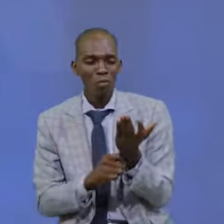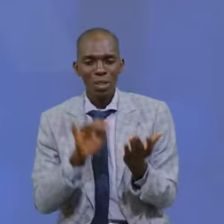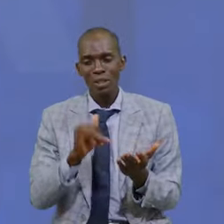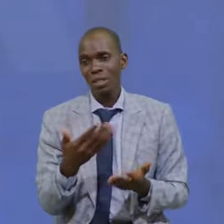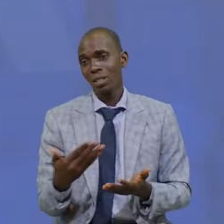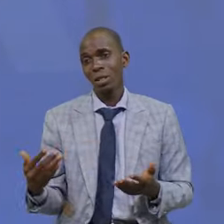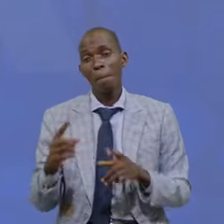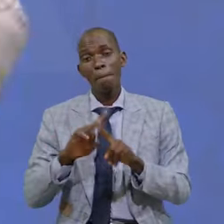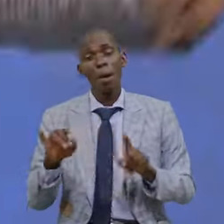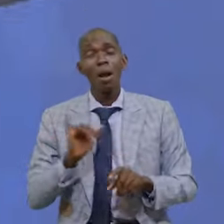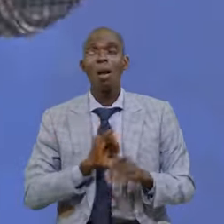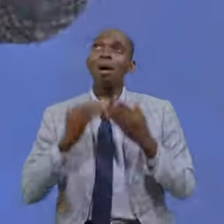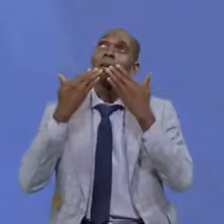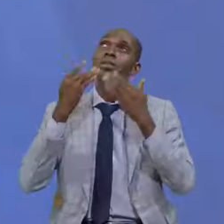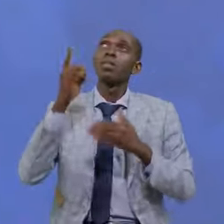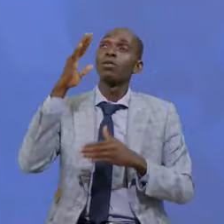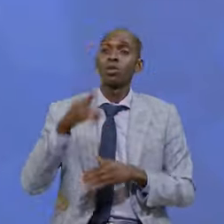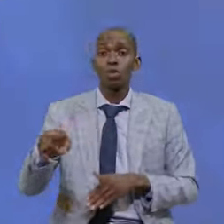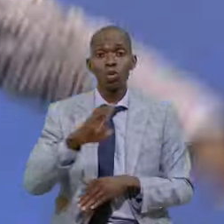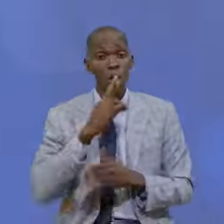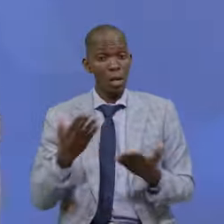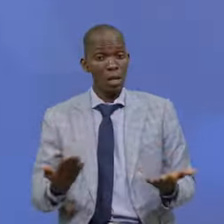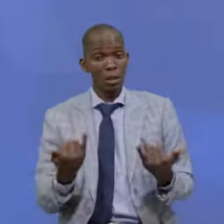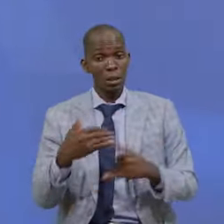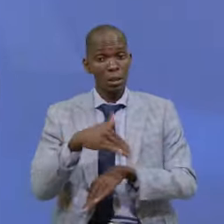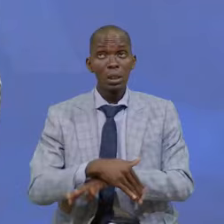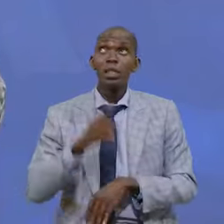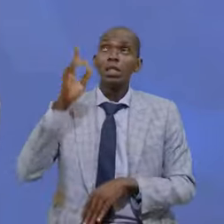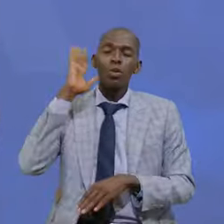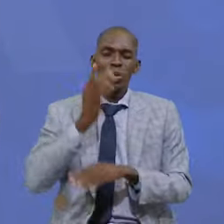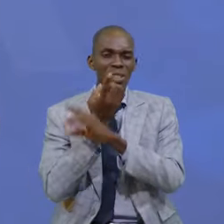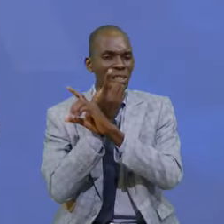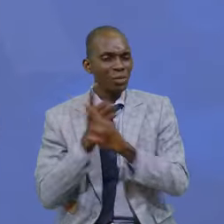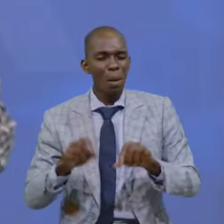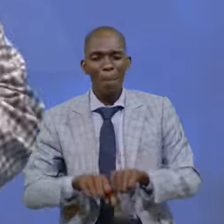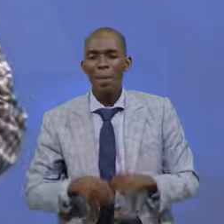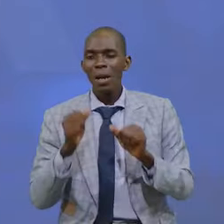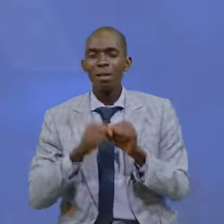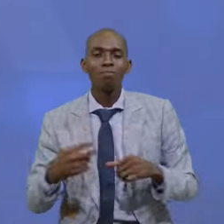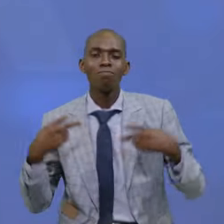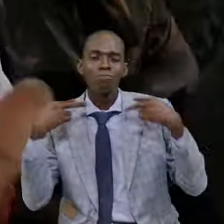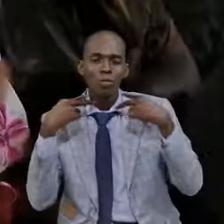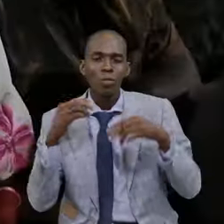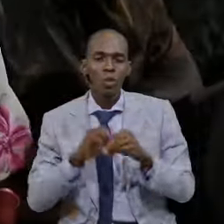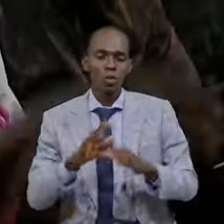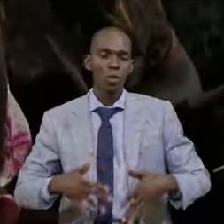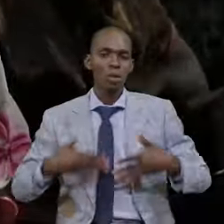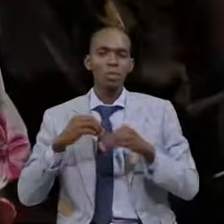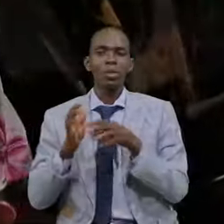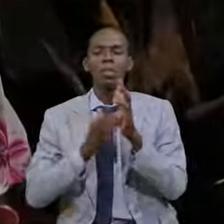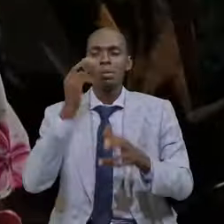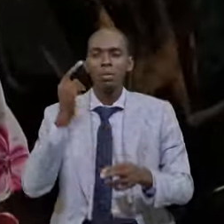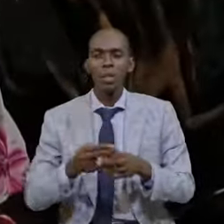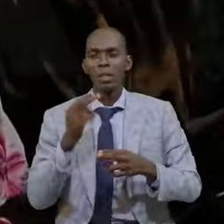are here tonight. It will deliver you and break every yoke in your life in Jesus'